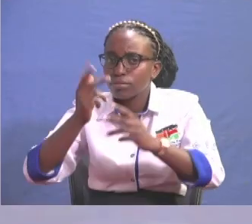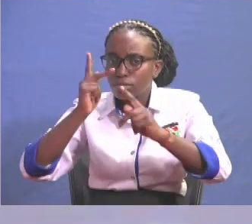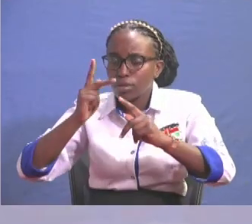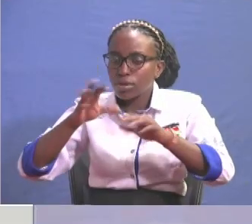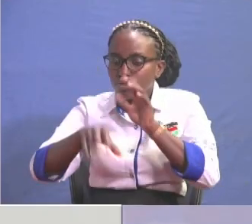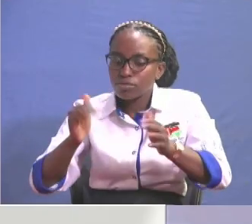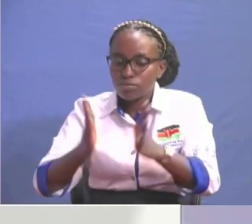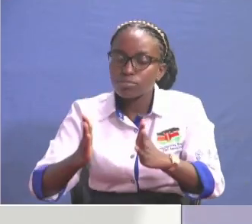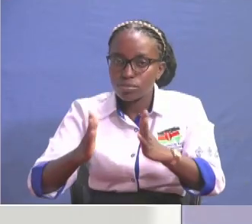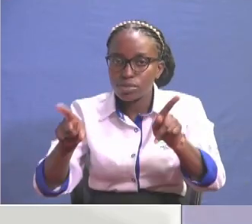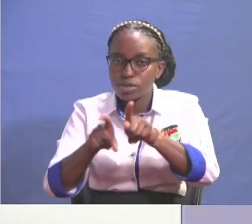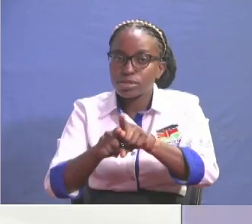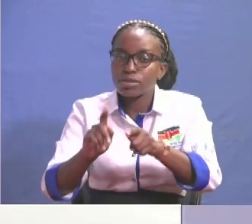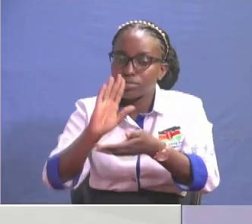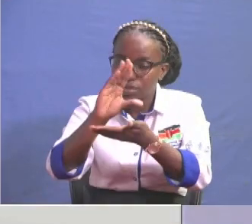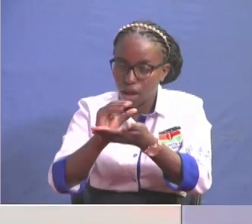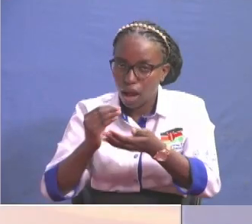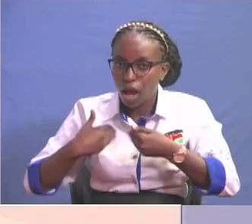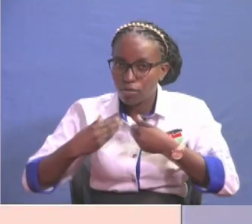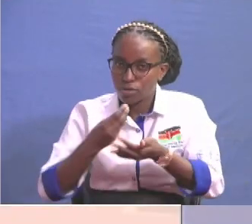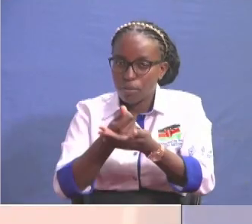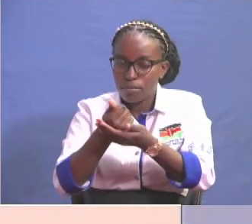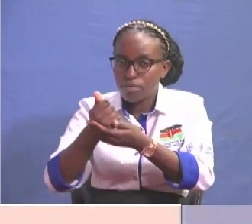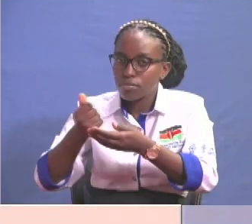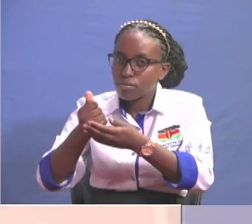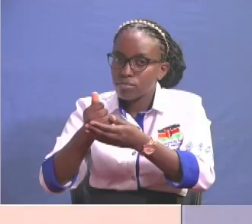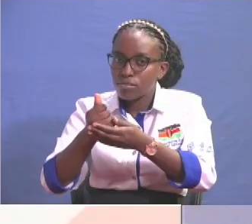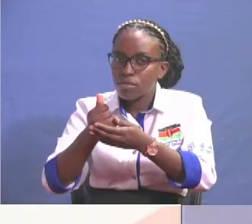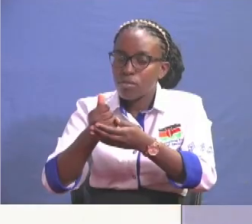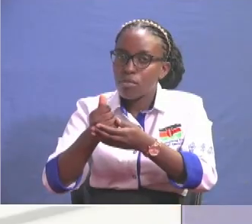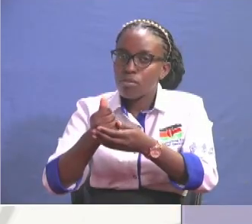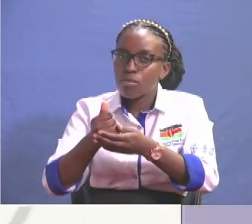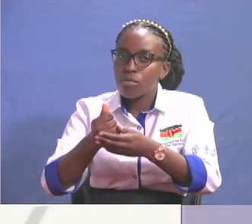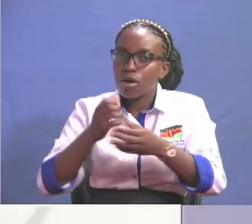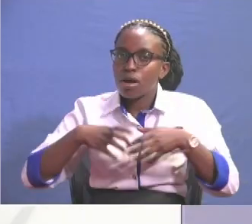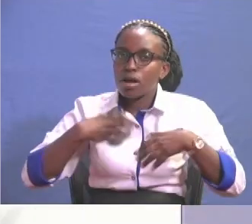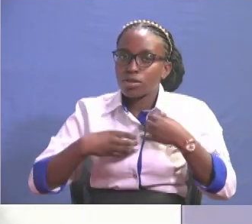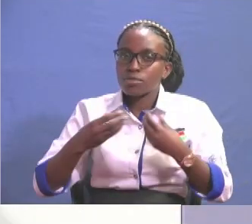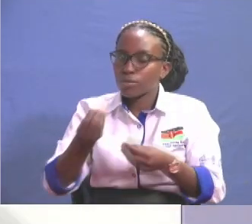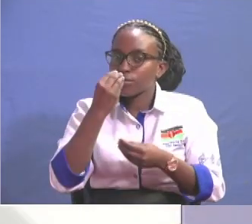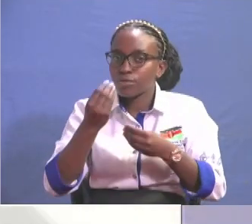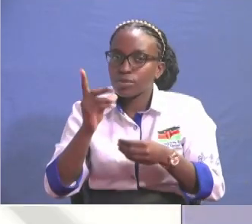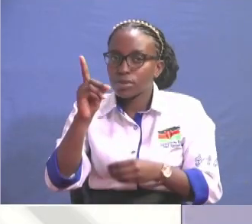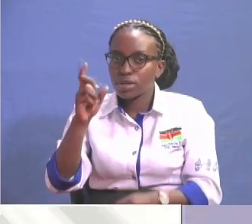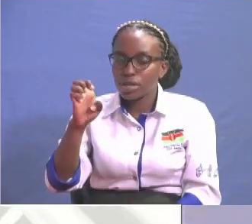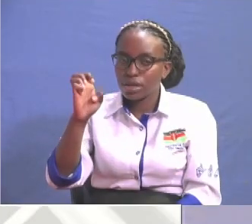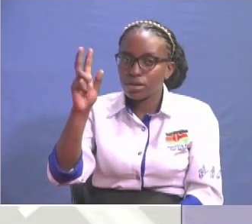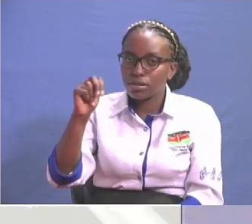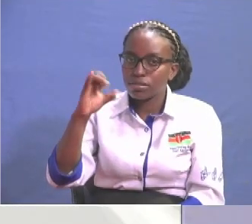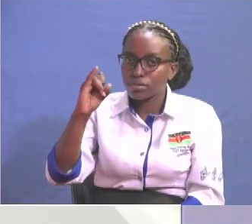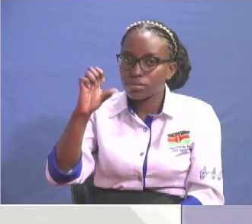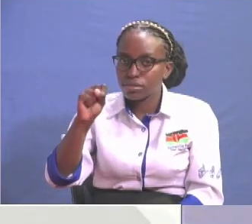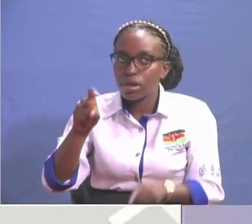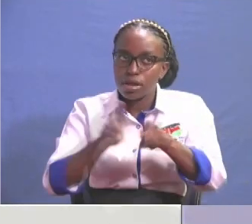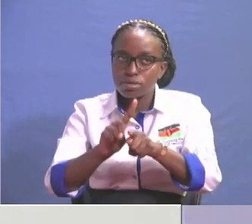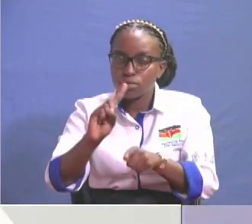to reduce the cost of production while getting quality animal feeds. Our very own Dennis Muni caught up with one farmer